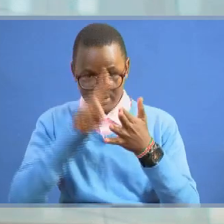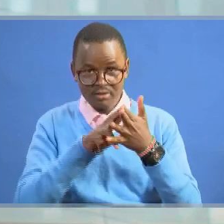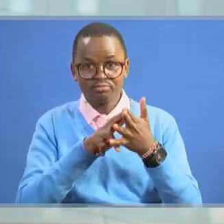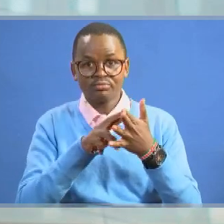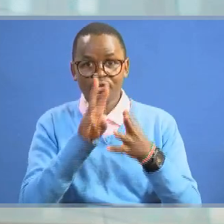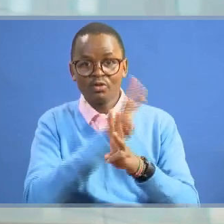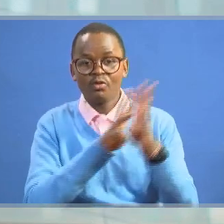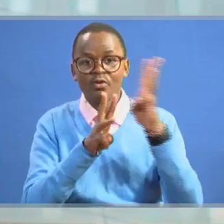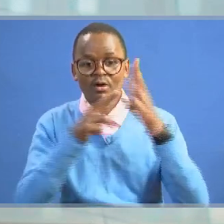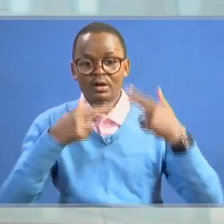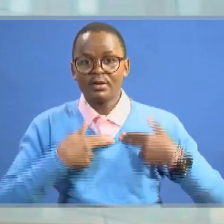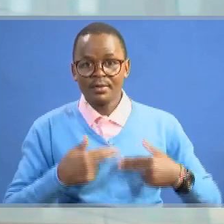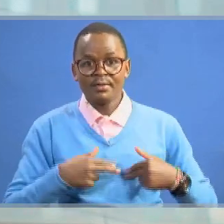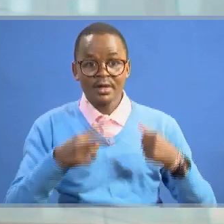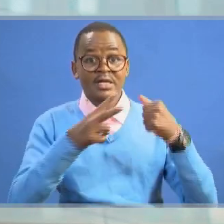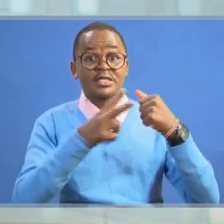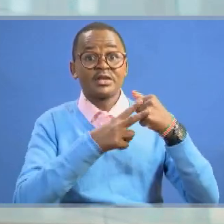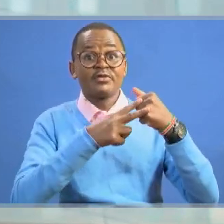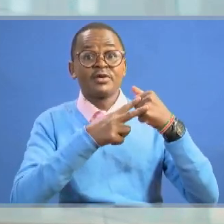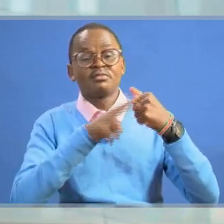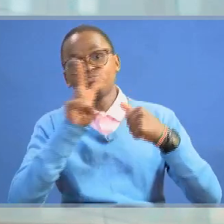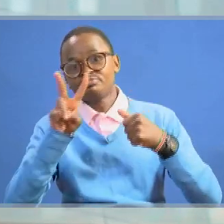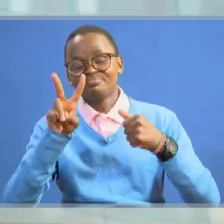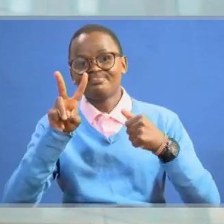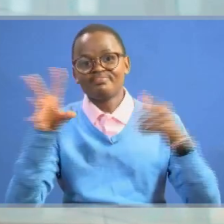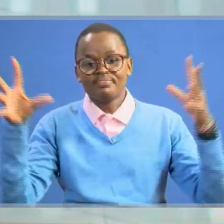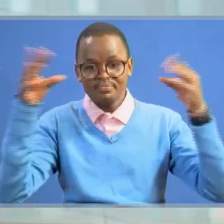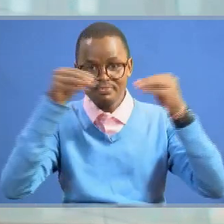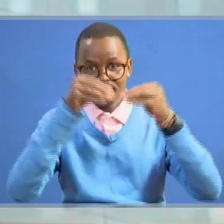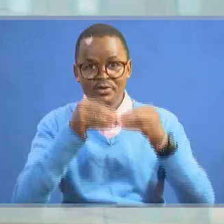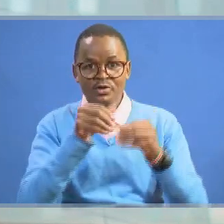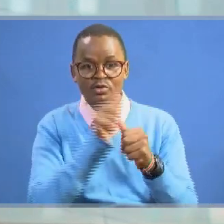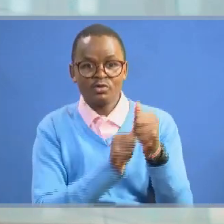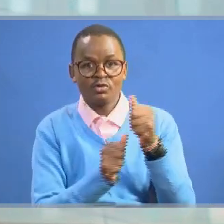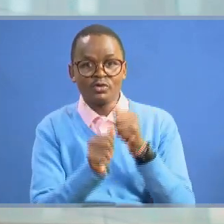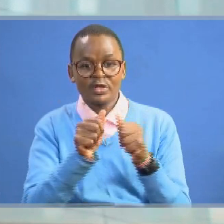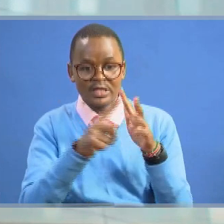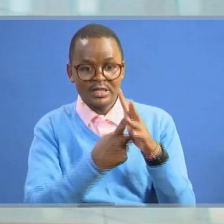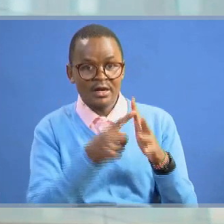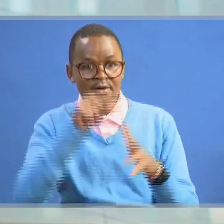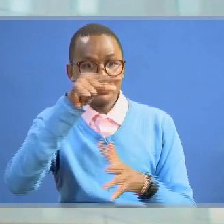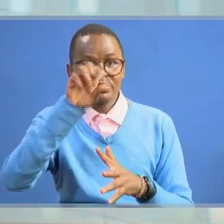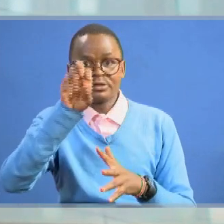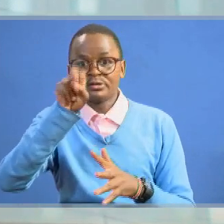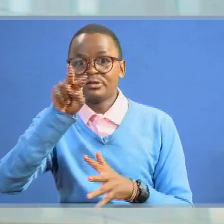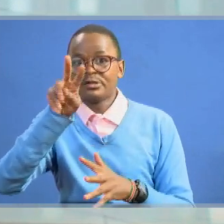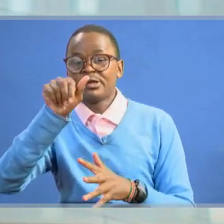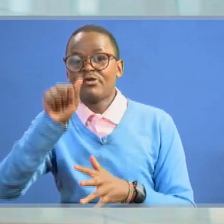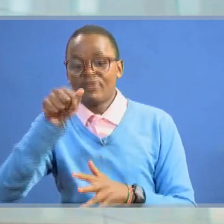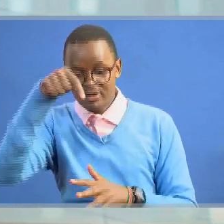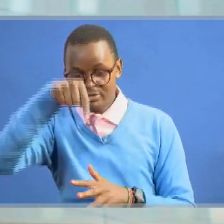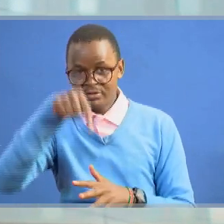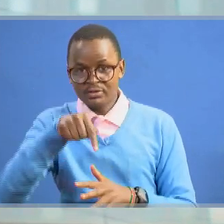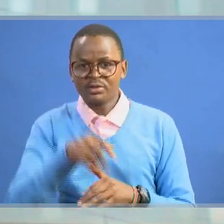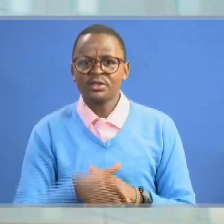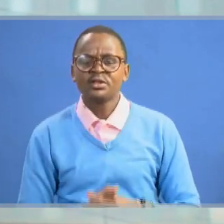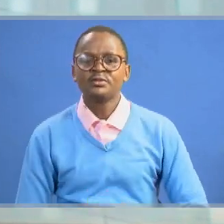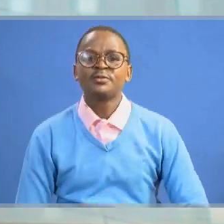the World Health Organization's 72nd World Health Assembly meeting, which kicked off in Geneva, Switzerland today.